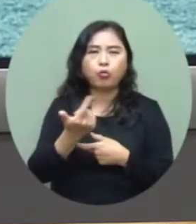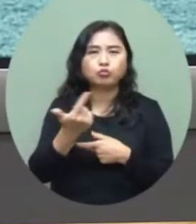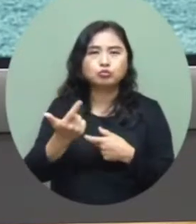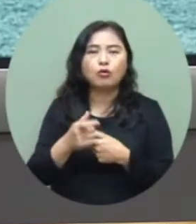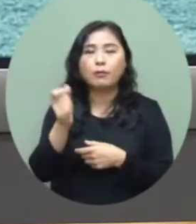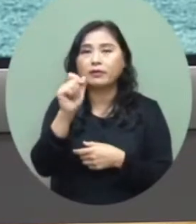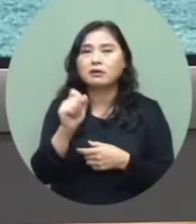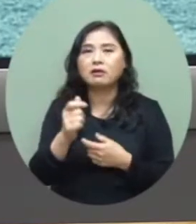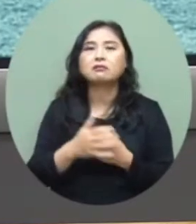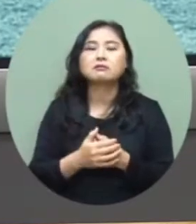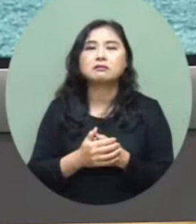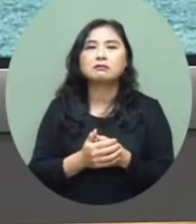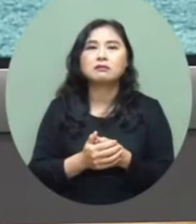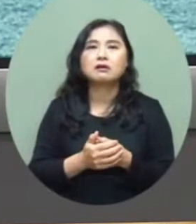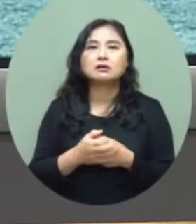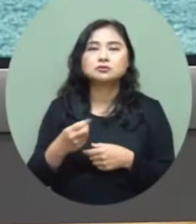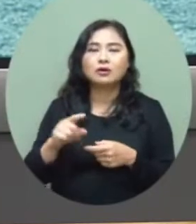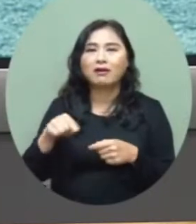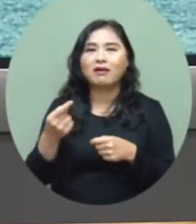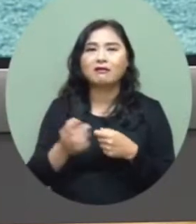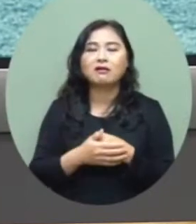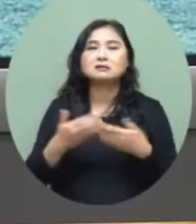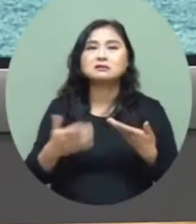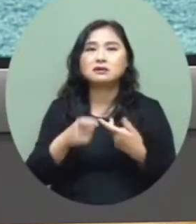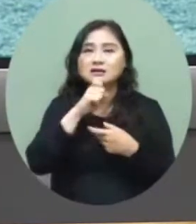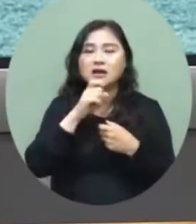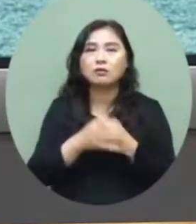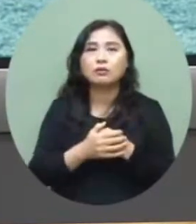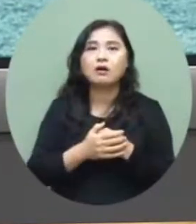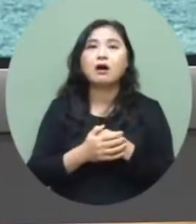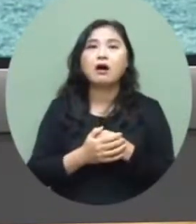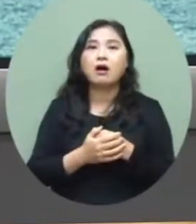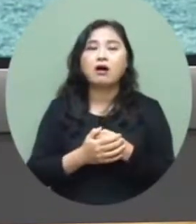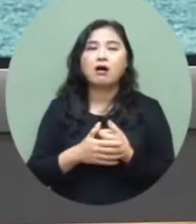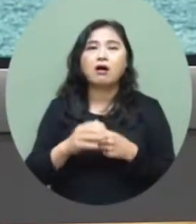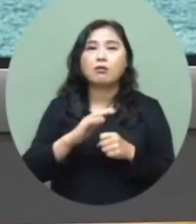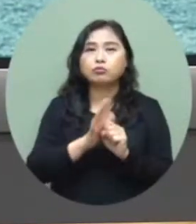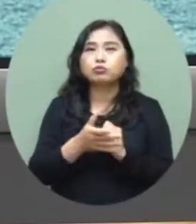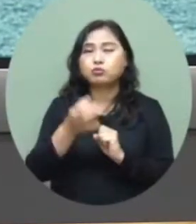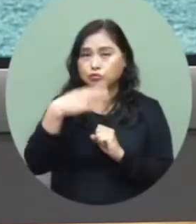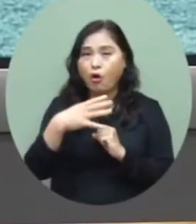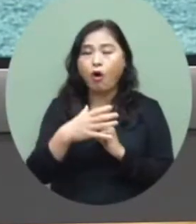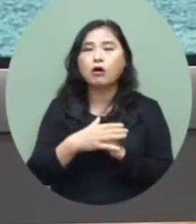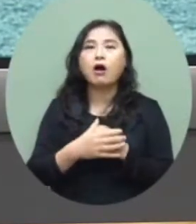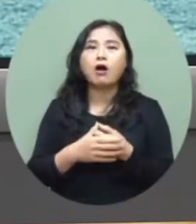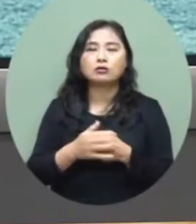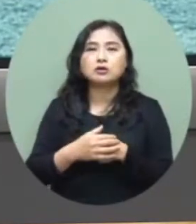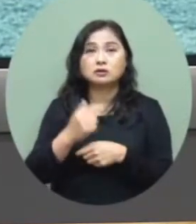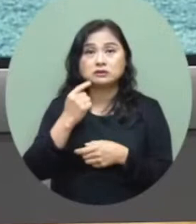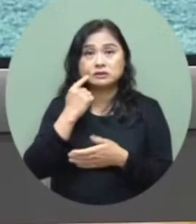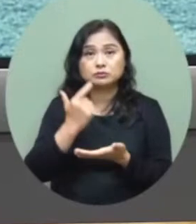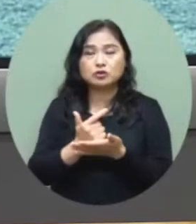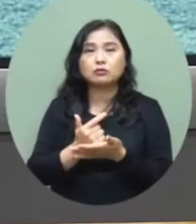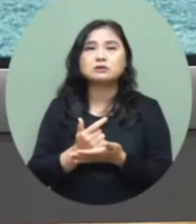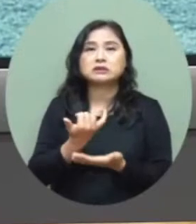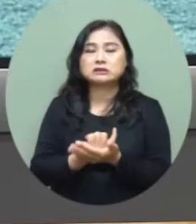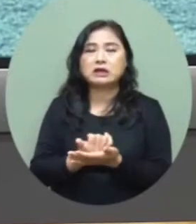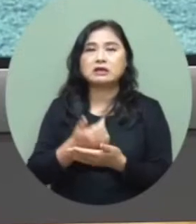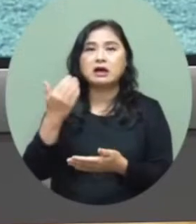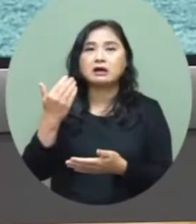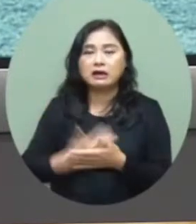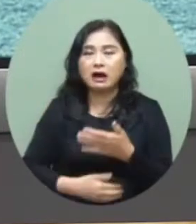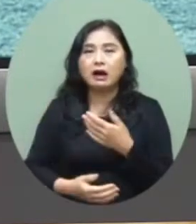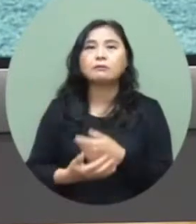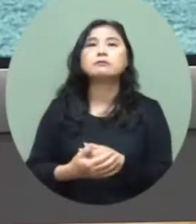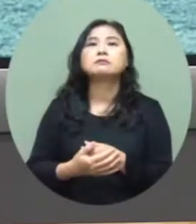Number of death cases of those above the age of 60 is quite high. The second factor is that we have